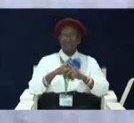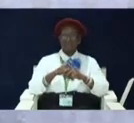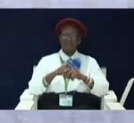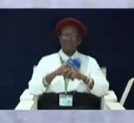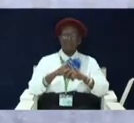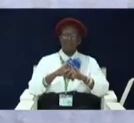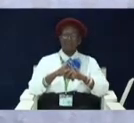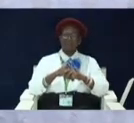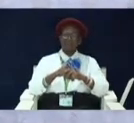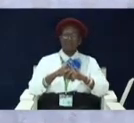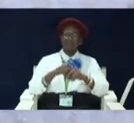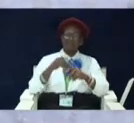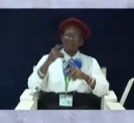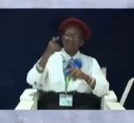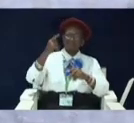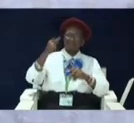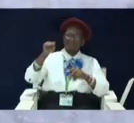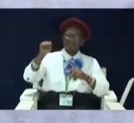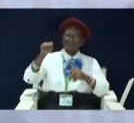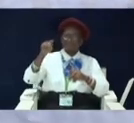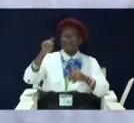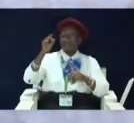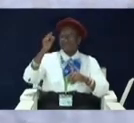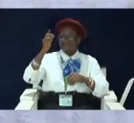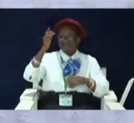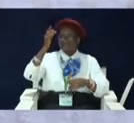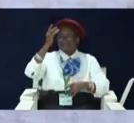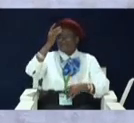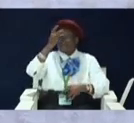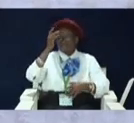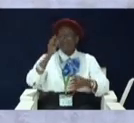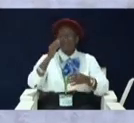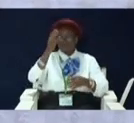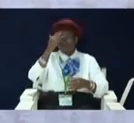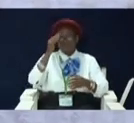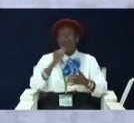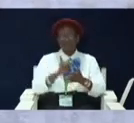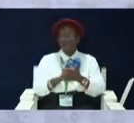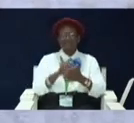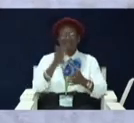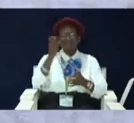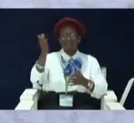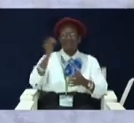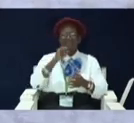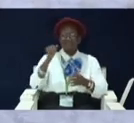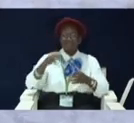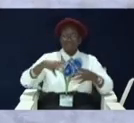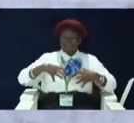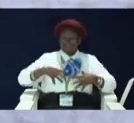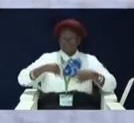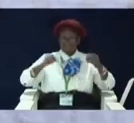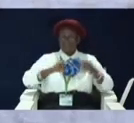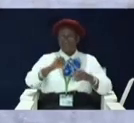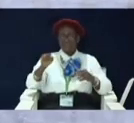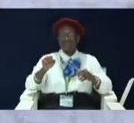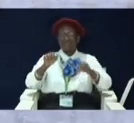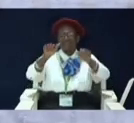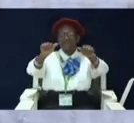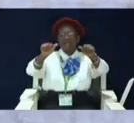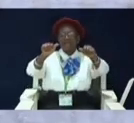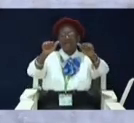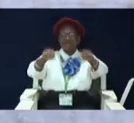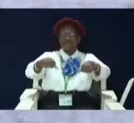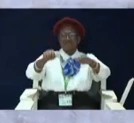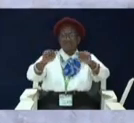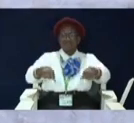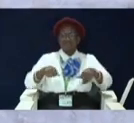The sick knows that there is healing available. And it turns out it's normal. We pray it was